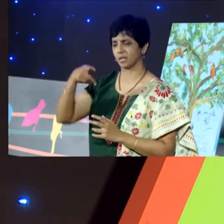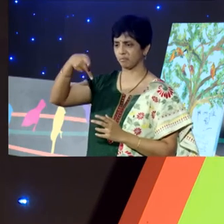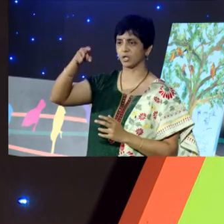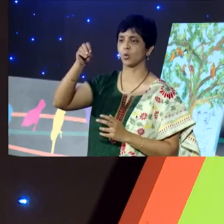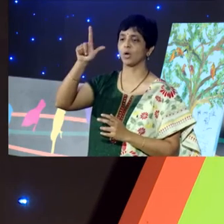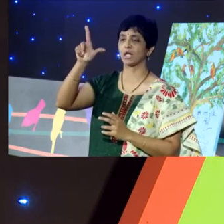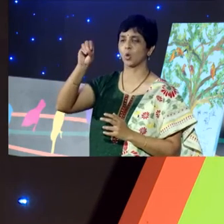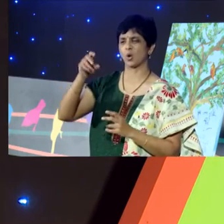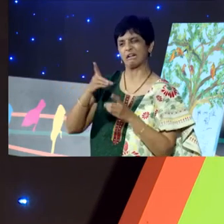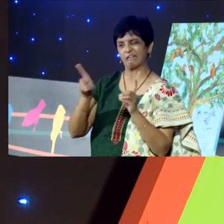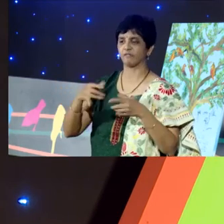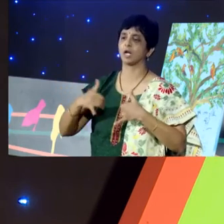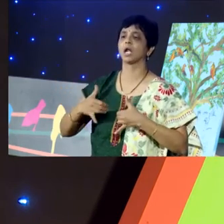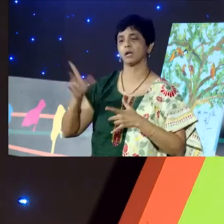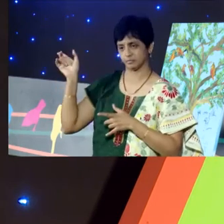I lived on a farm,